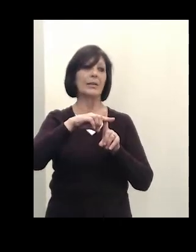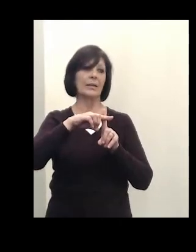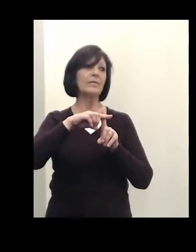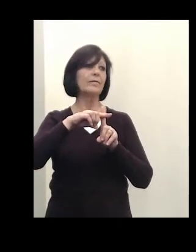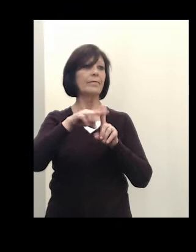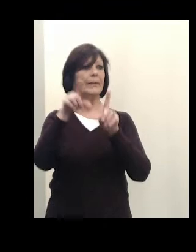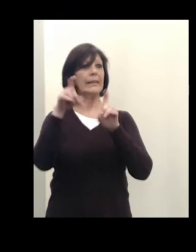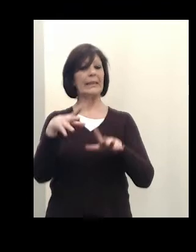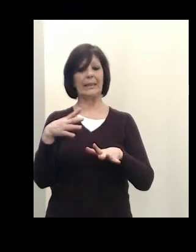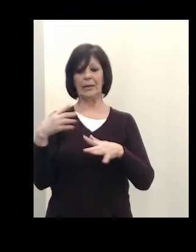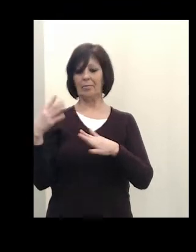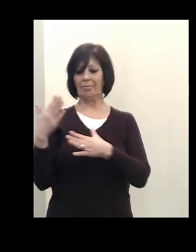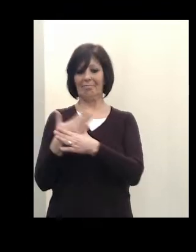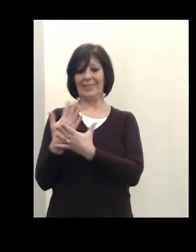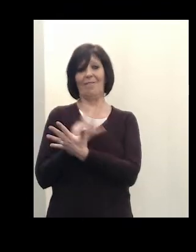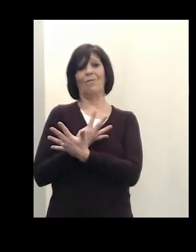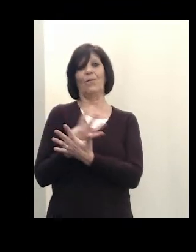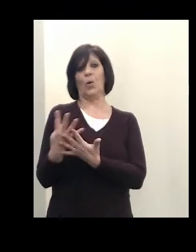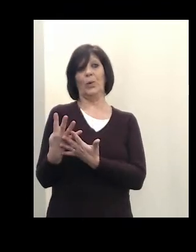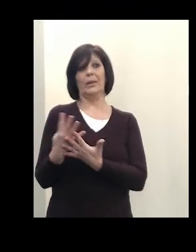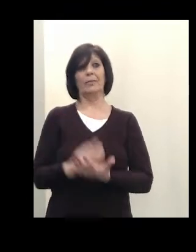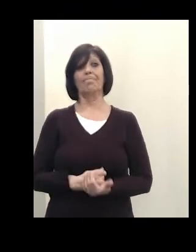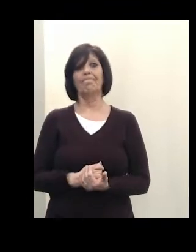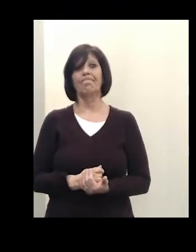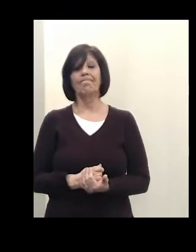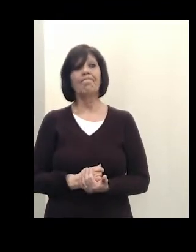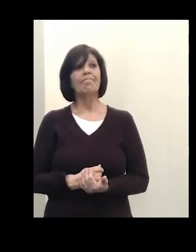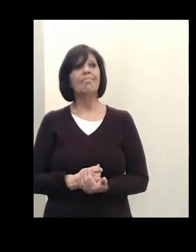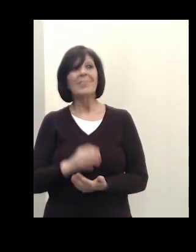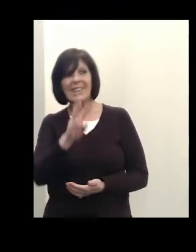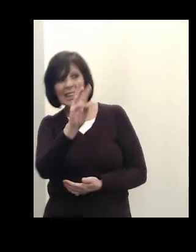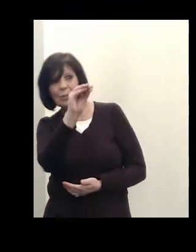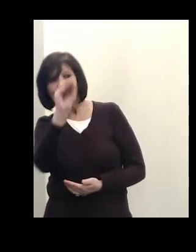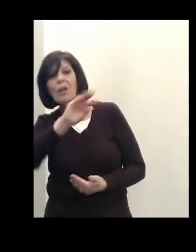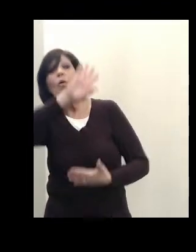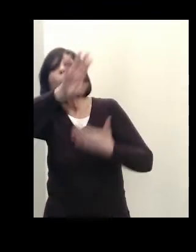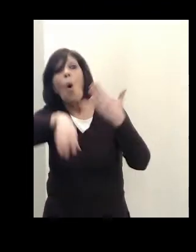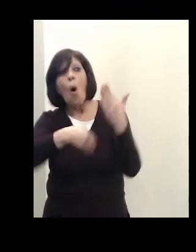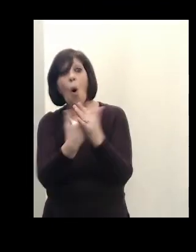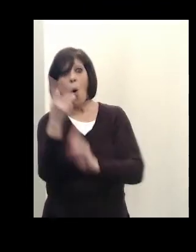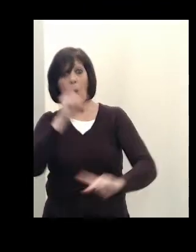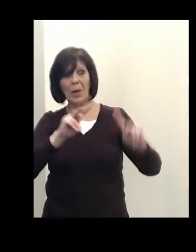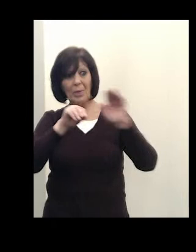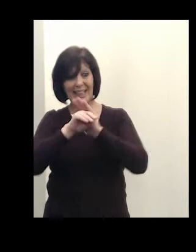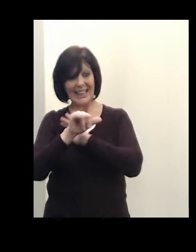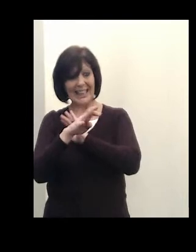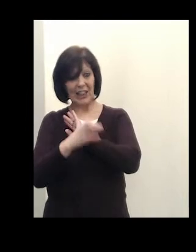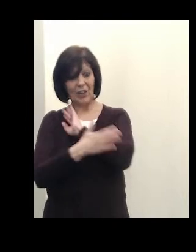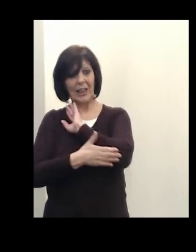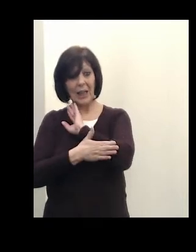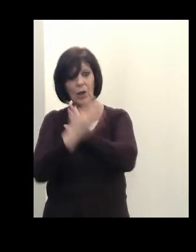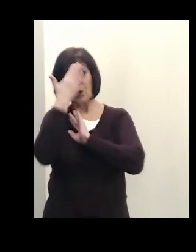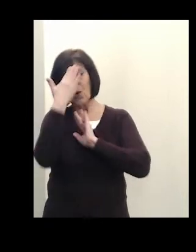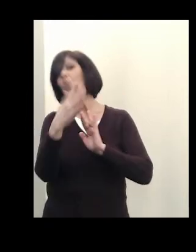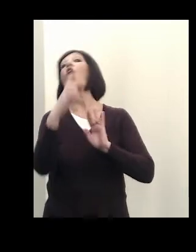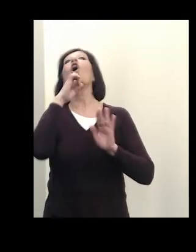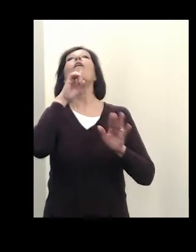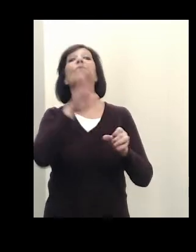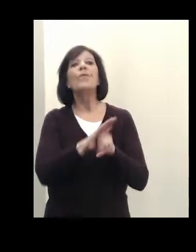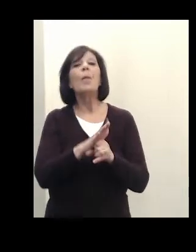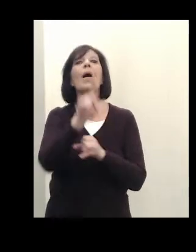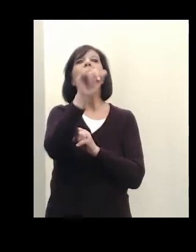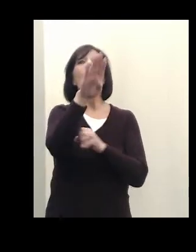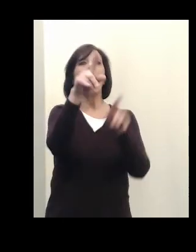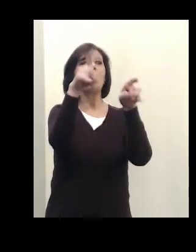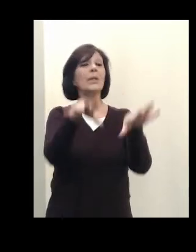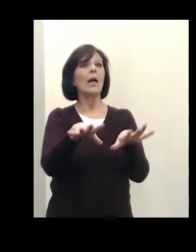past 4 weeks. So 6% of all Erie County residents we know have a confirmed lab test. That does not include